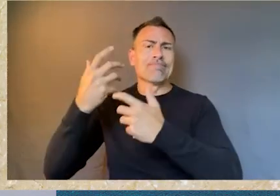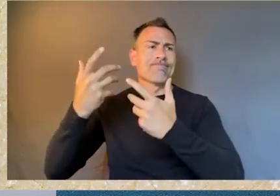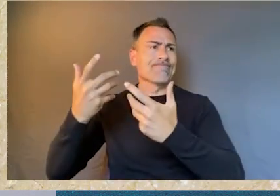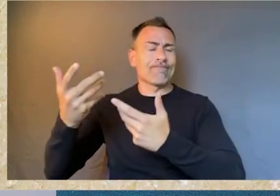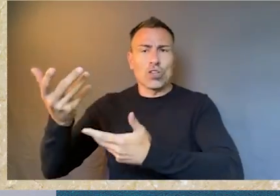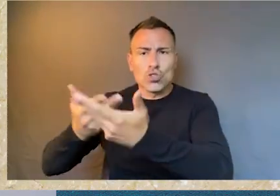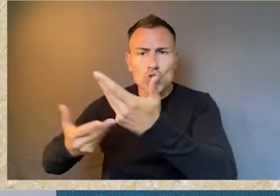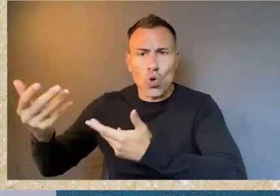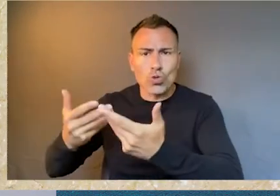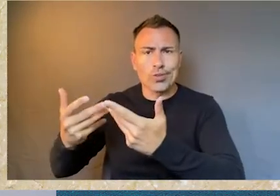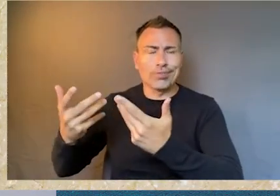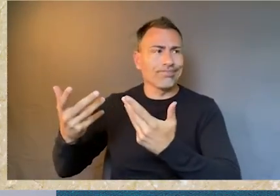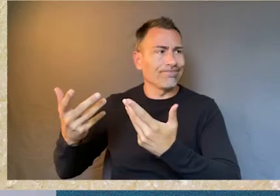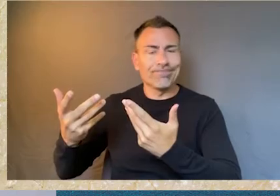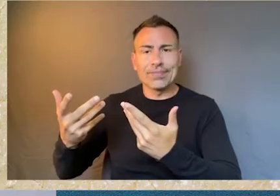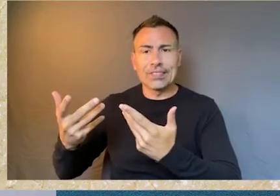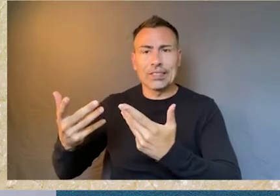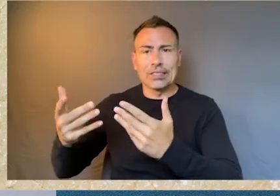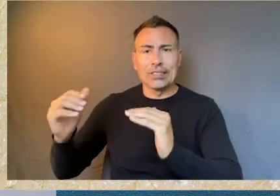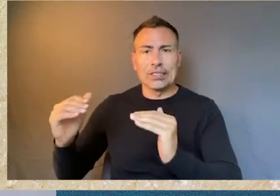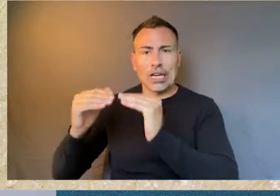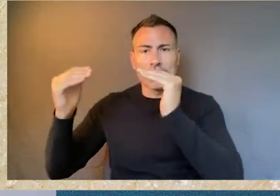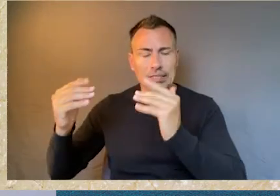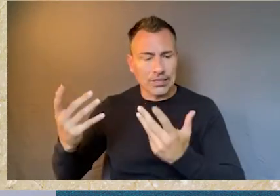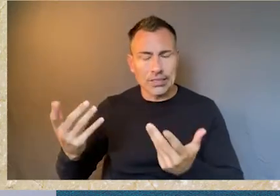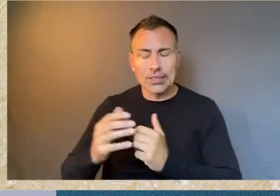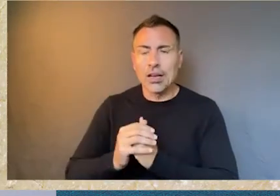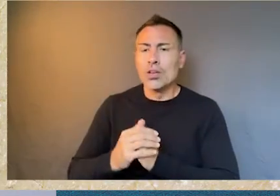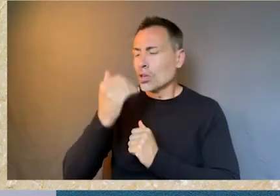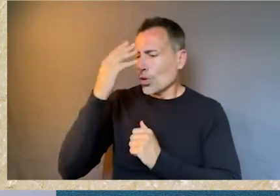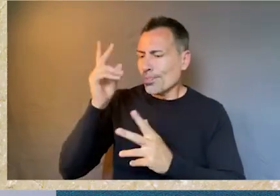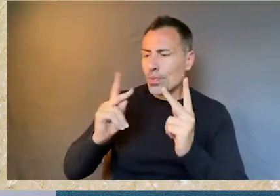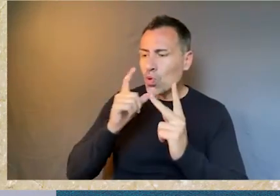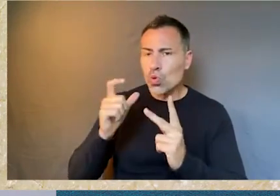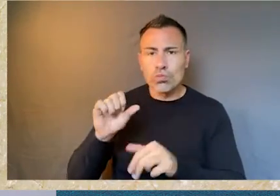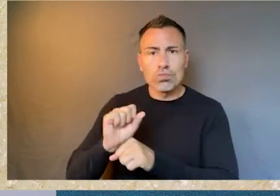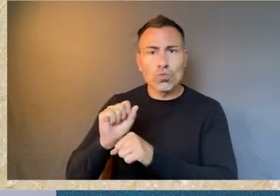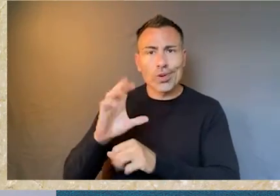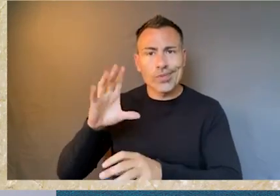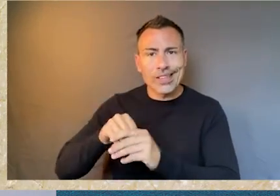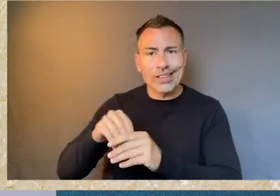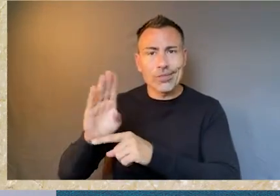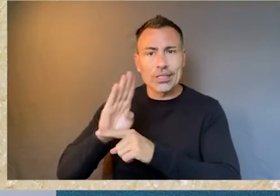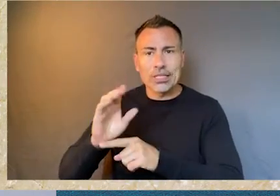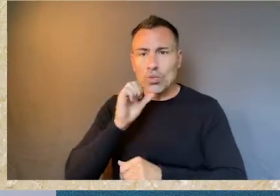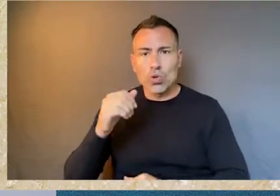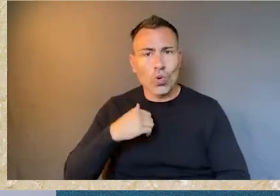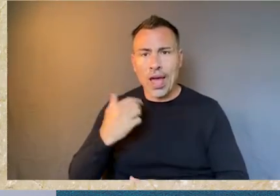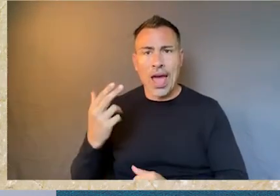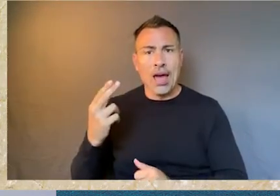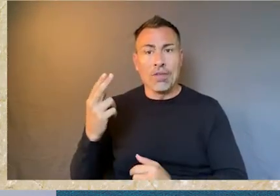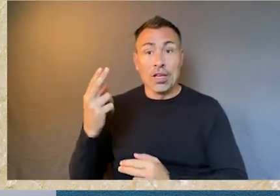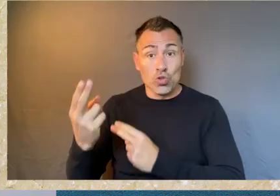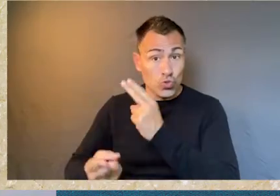So for those of us who might be working in an organization and we did not have universal